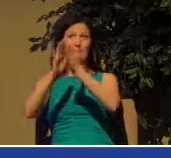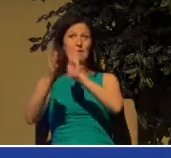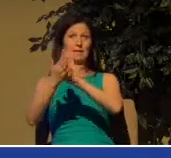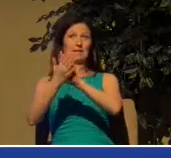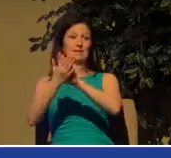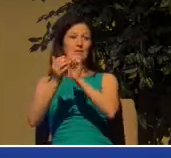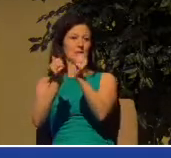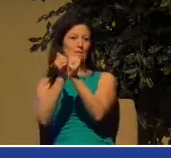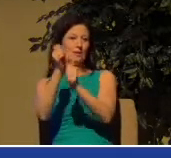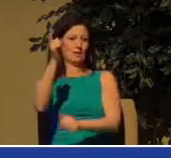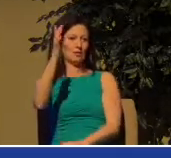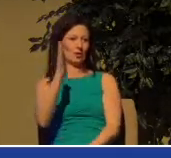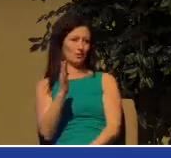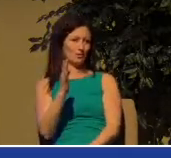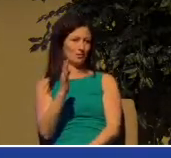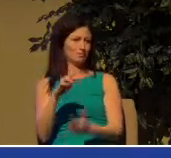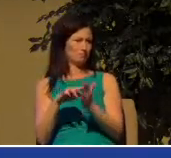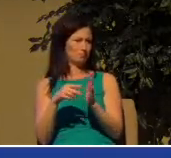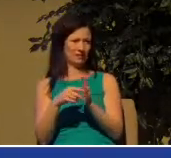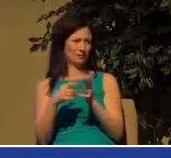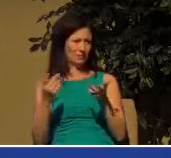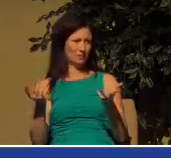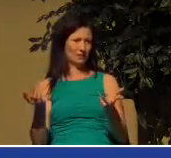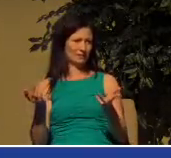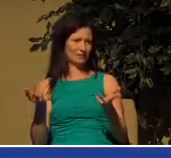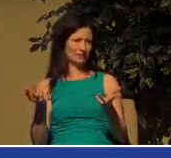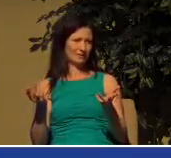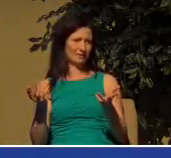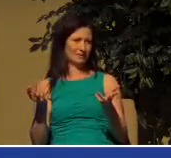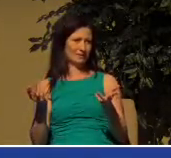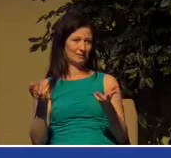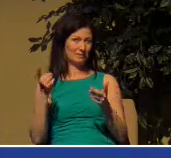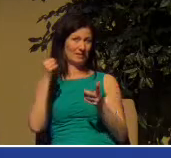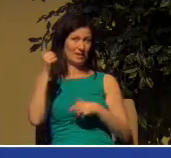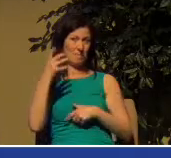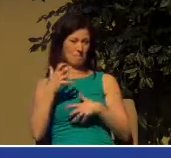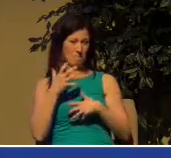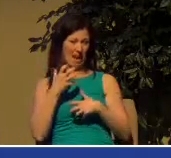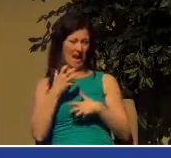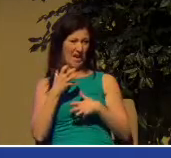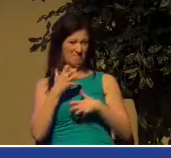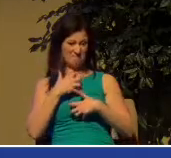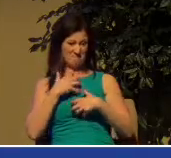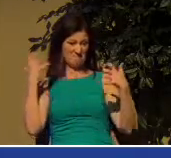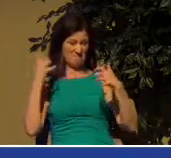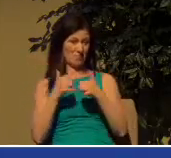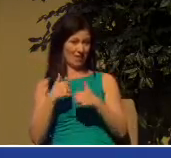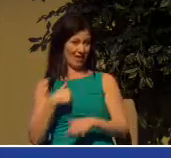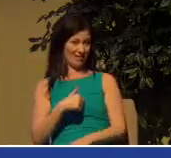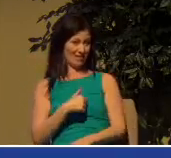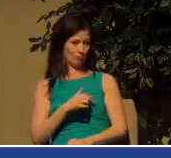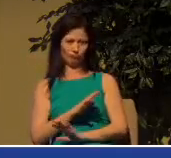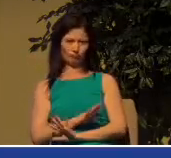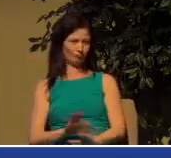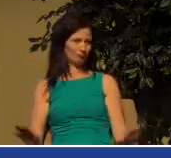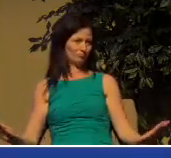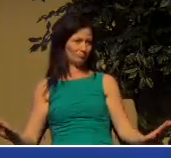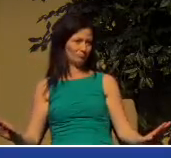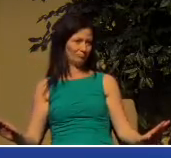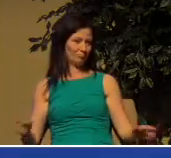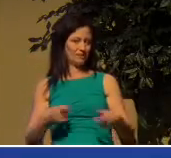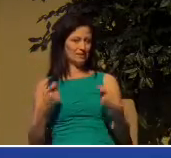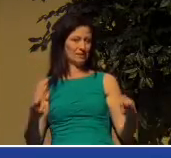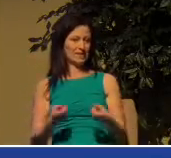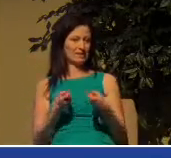God means that God is no longer angry with us. Our sin no longer gets in the way.